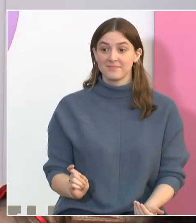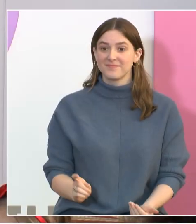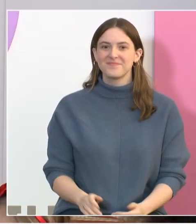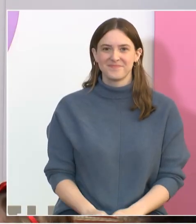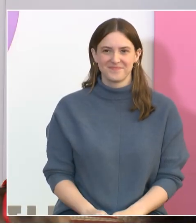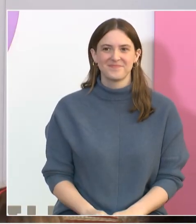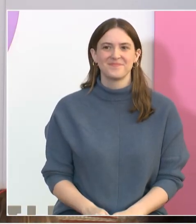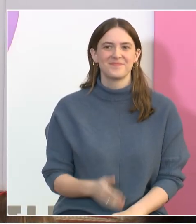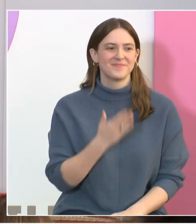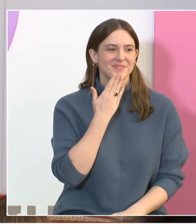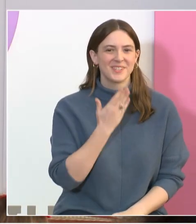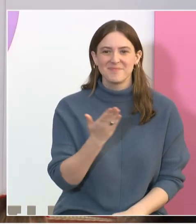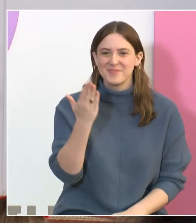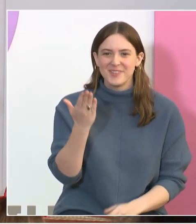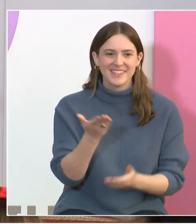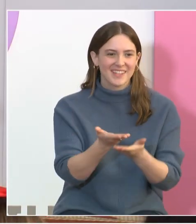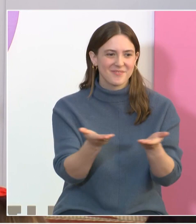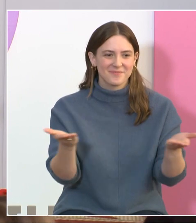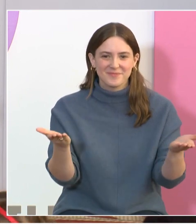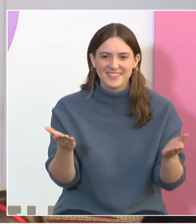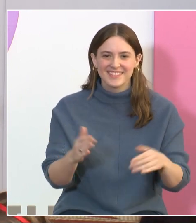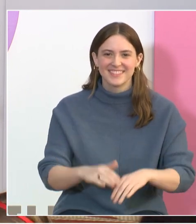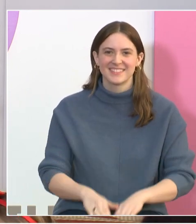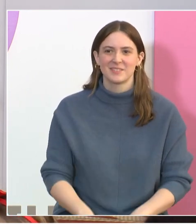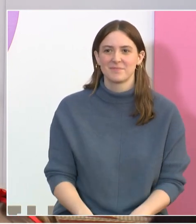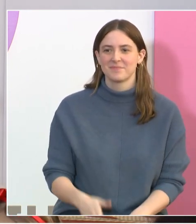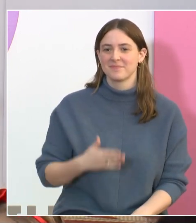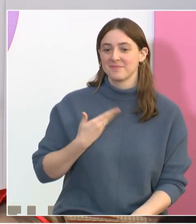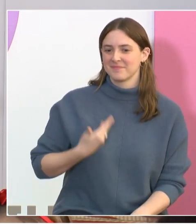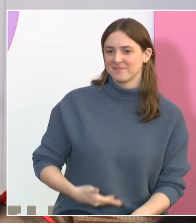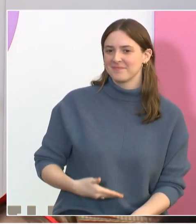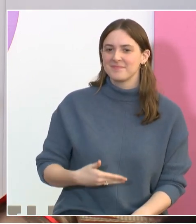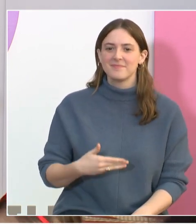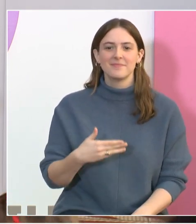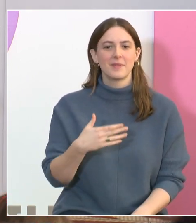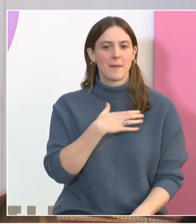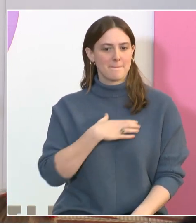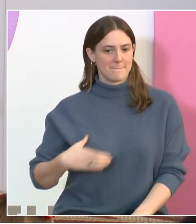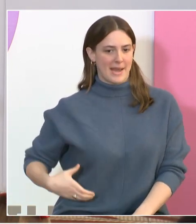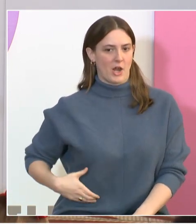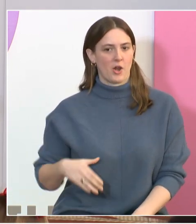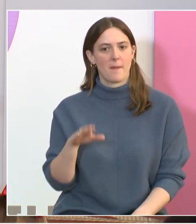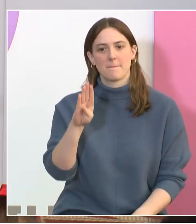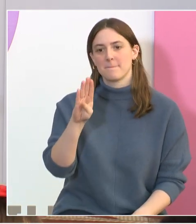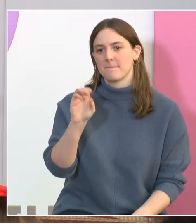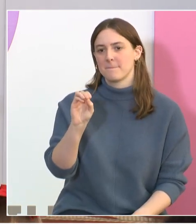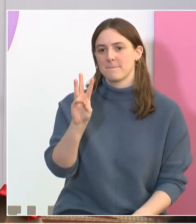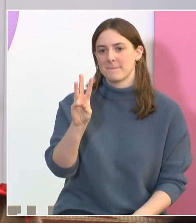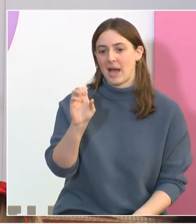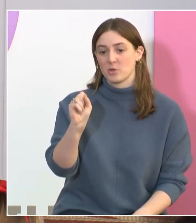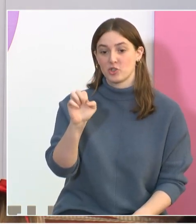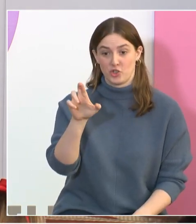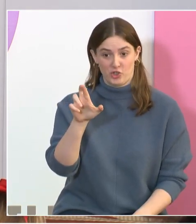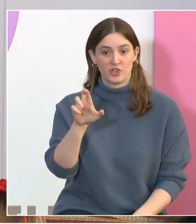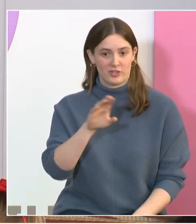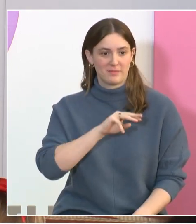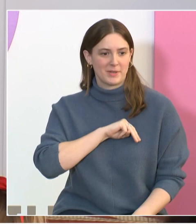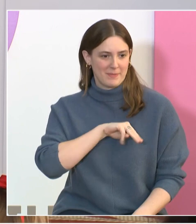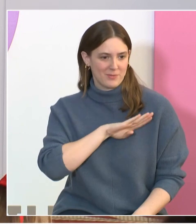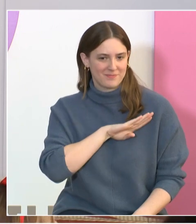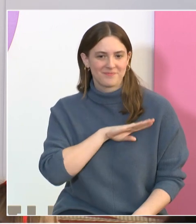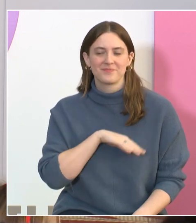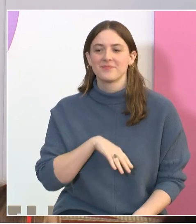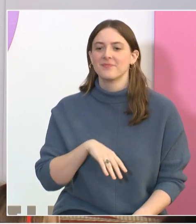Well, good morning, everyone. My name is Mayor Bowser, and I am delighted